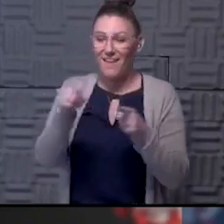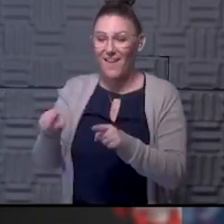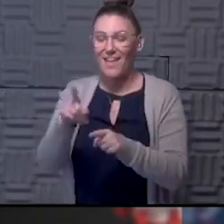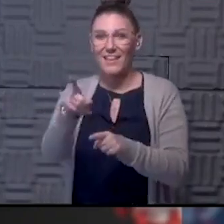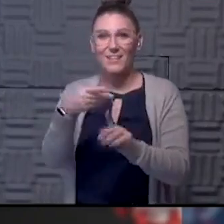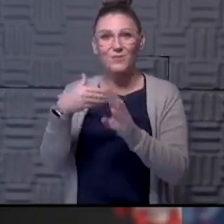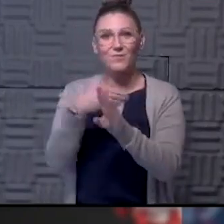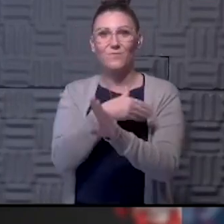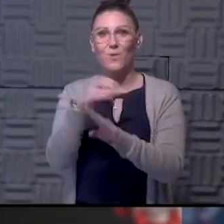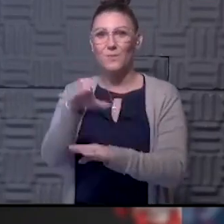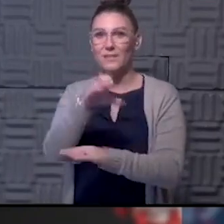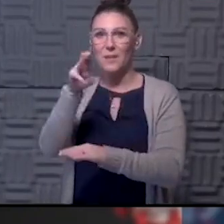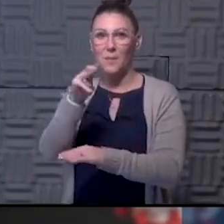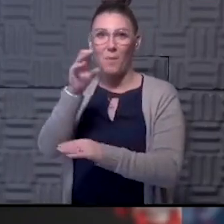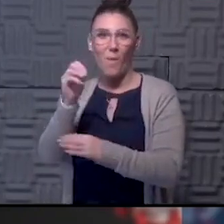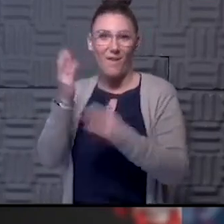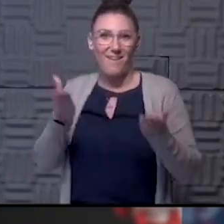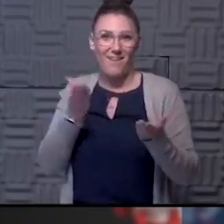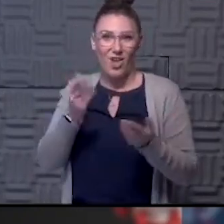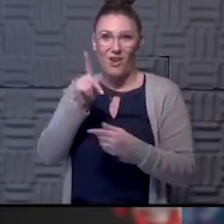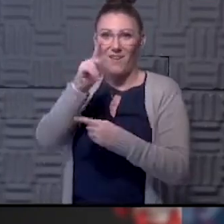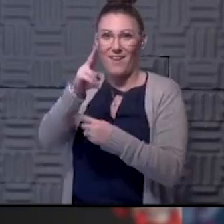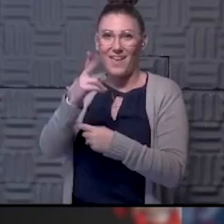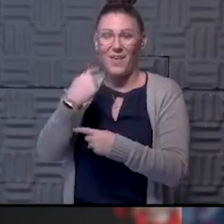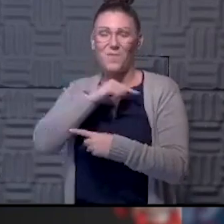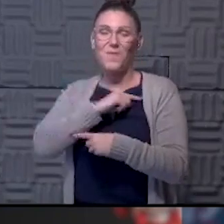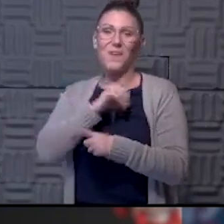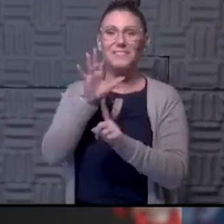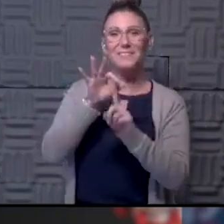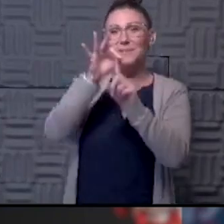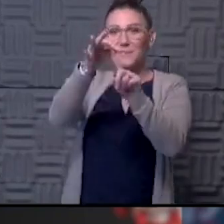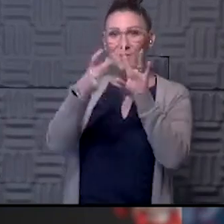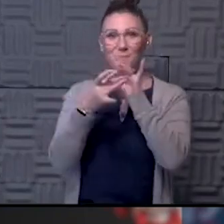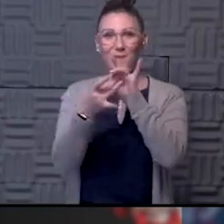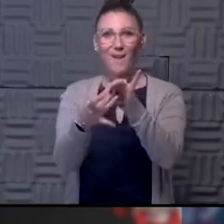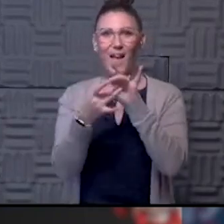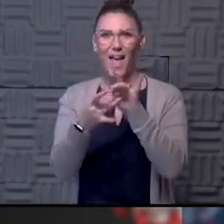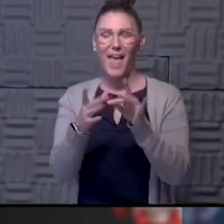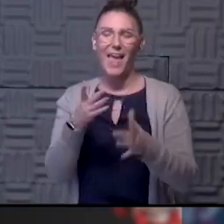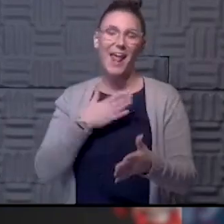former chief medical officer here at KU as well. So he and I share a special bond, and I'm happy to